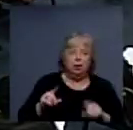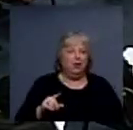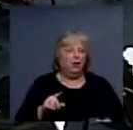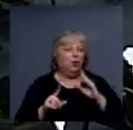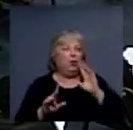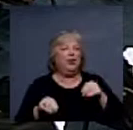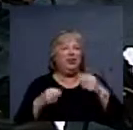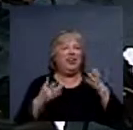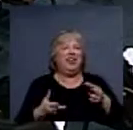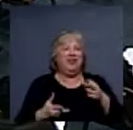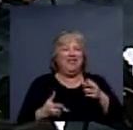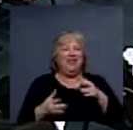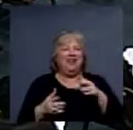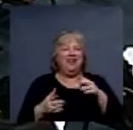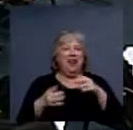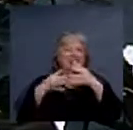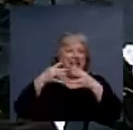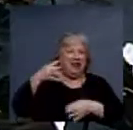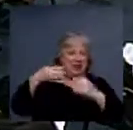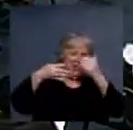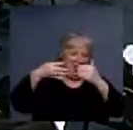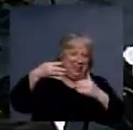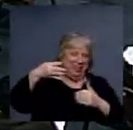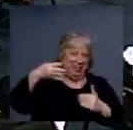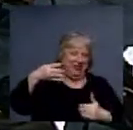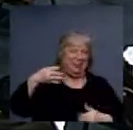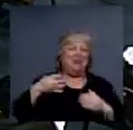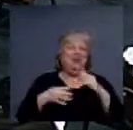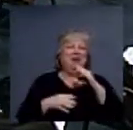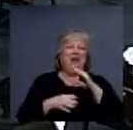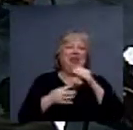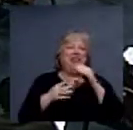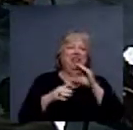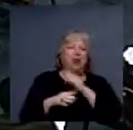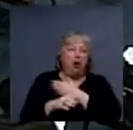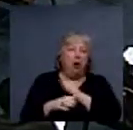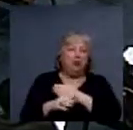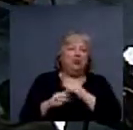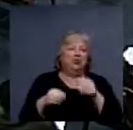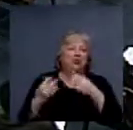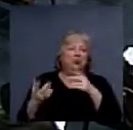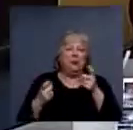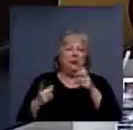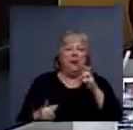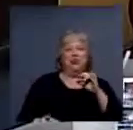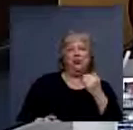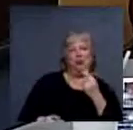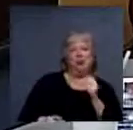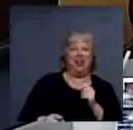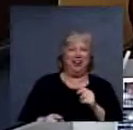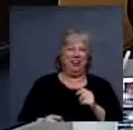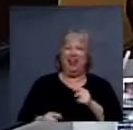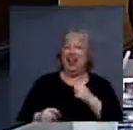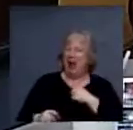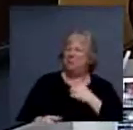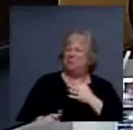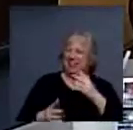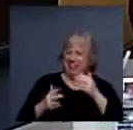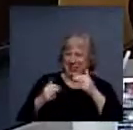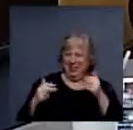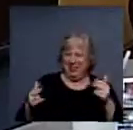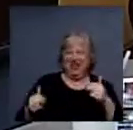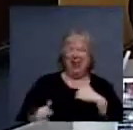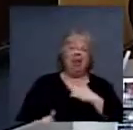to Director Rice so she can give it to the neighbors? Listen, I'm sensitive to this issue